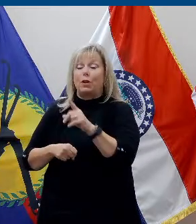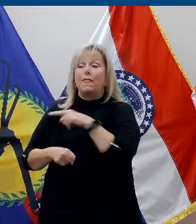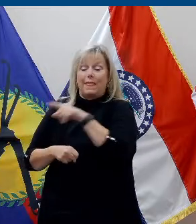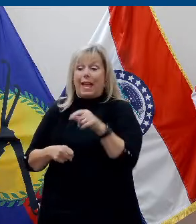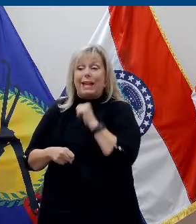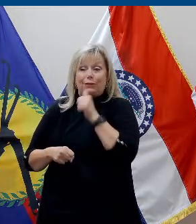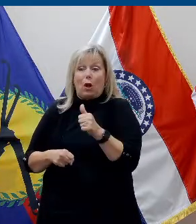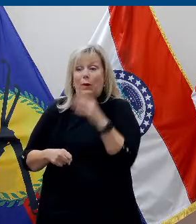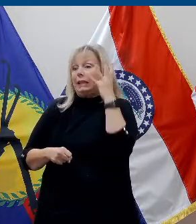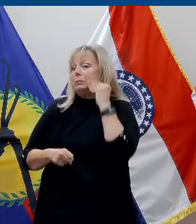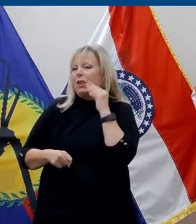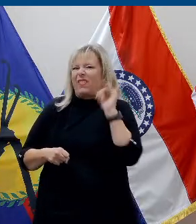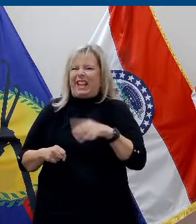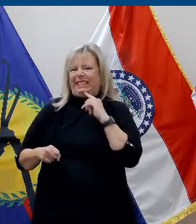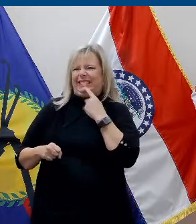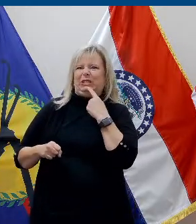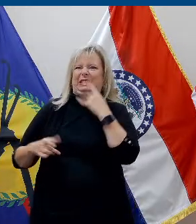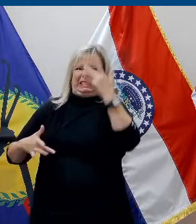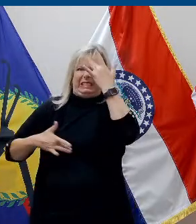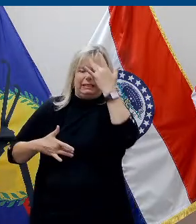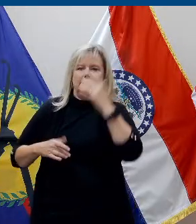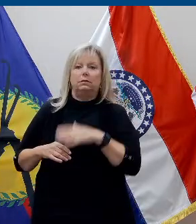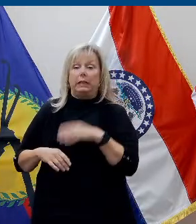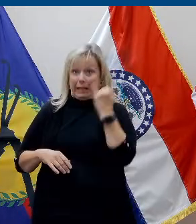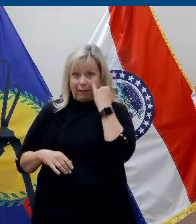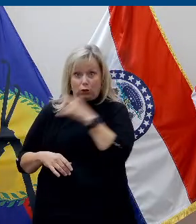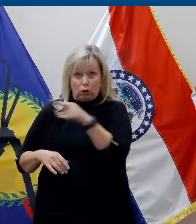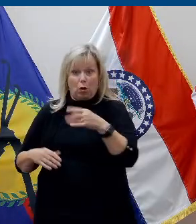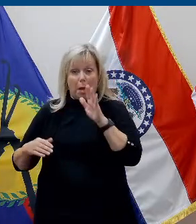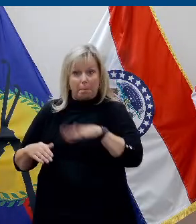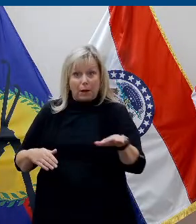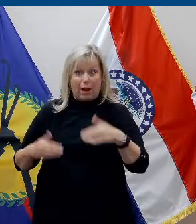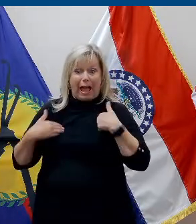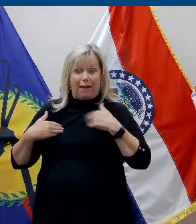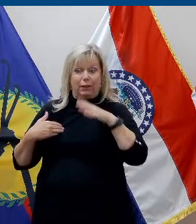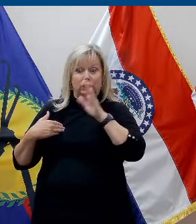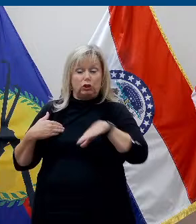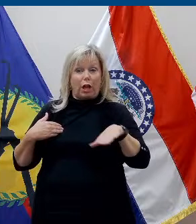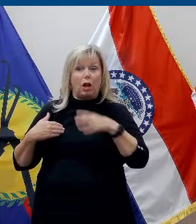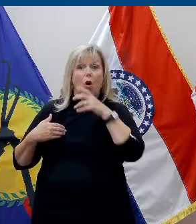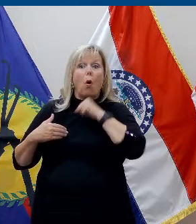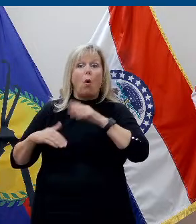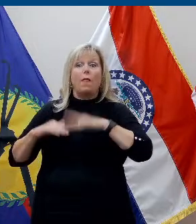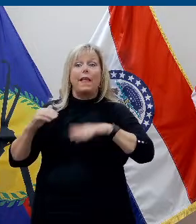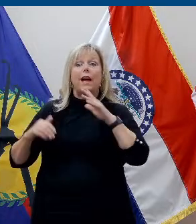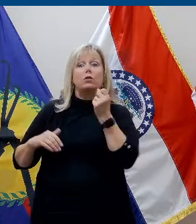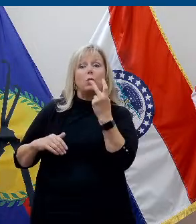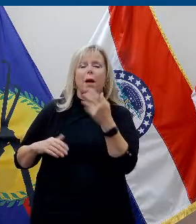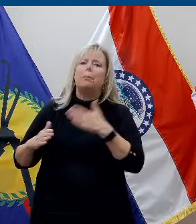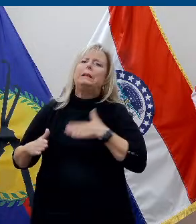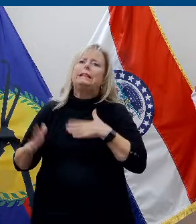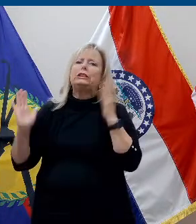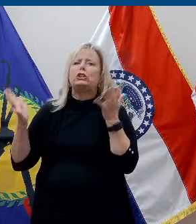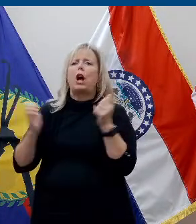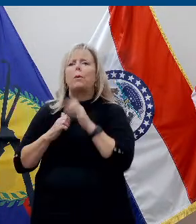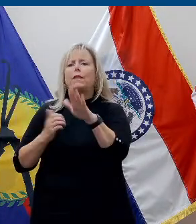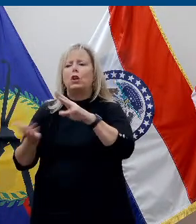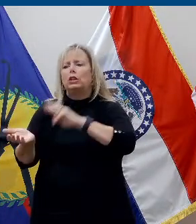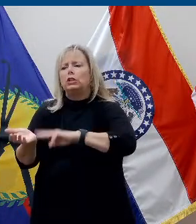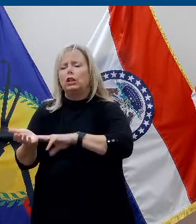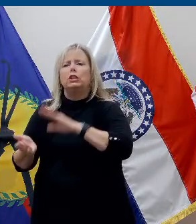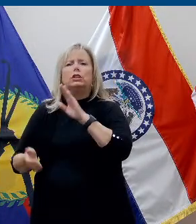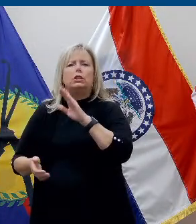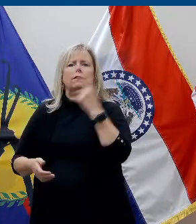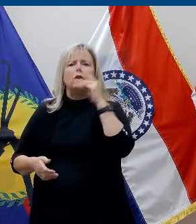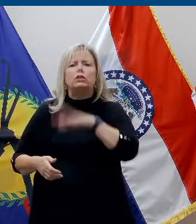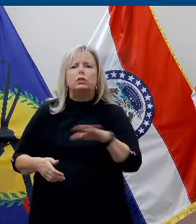do not experience that. So if you are a parent of a child over 12, please talk to your pediatrician about the opportunities for